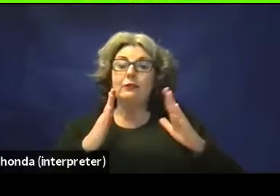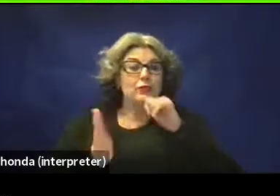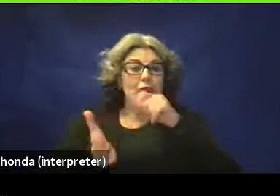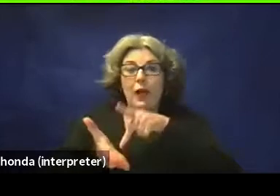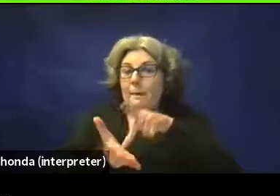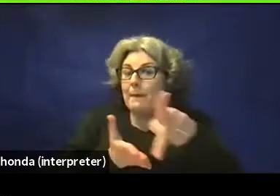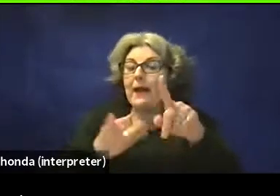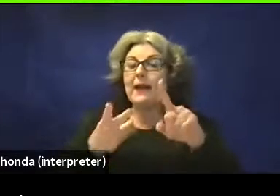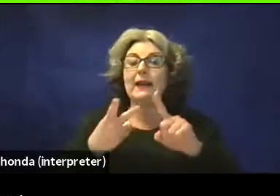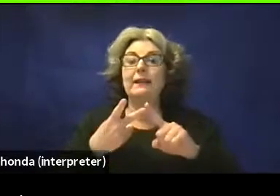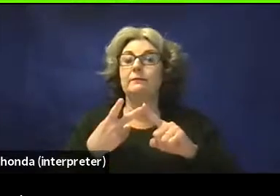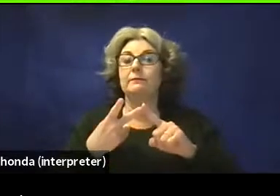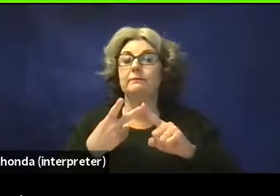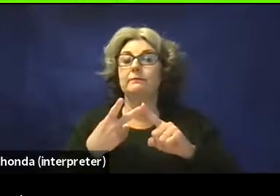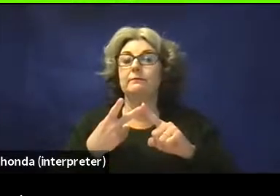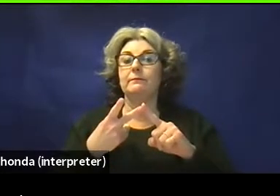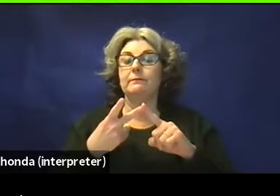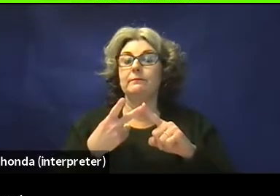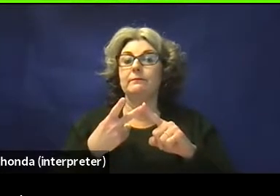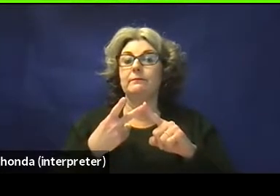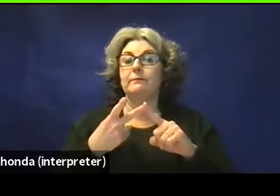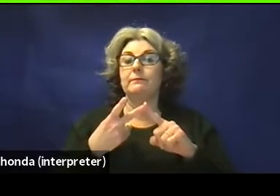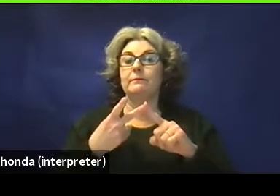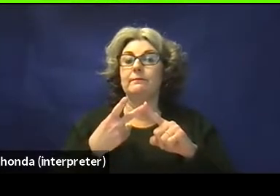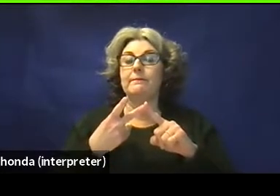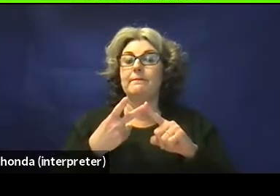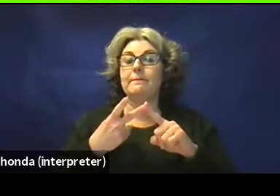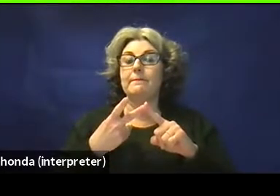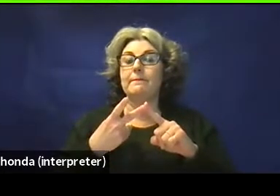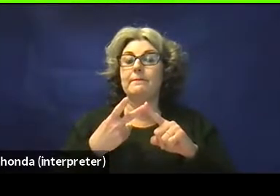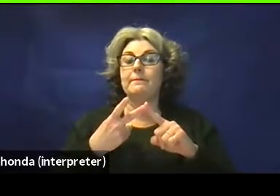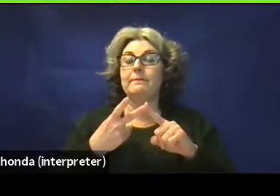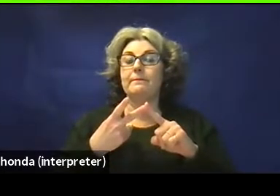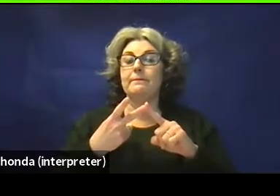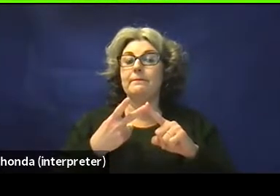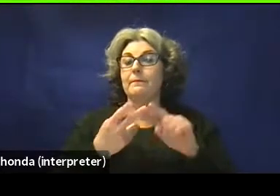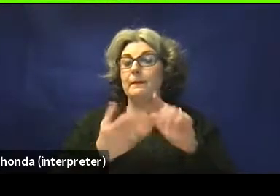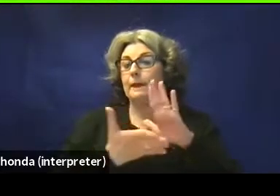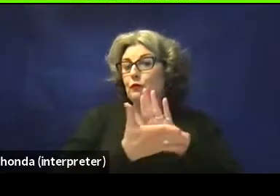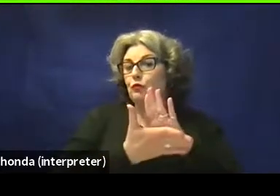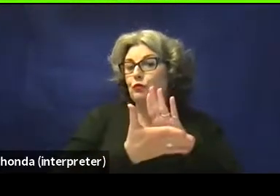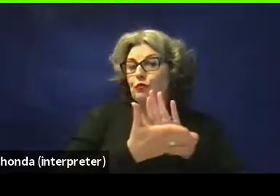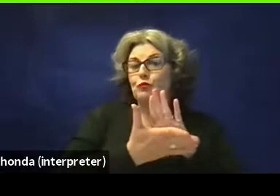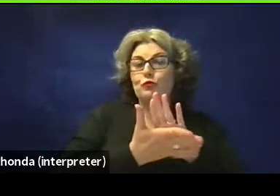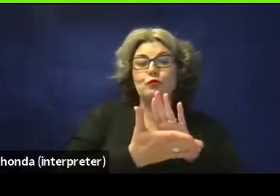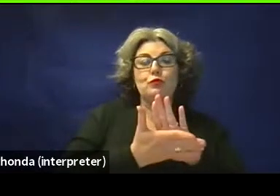unpaid, schools go on